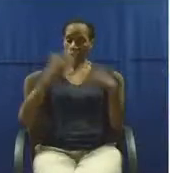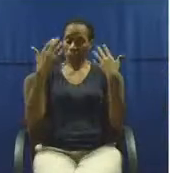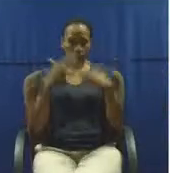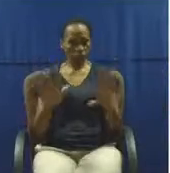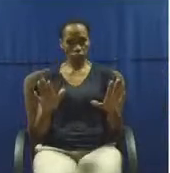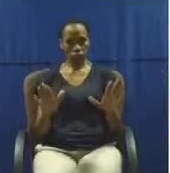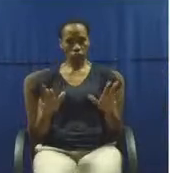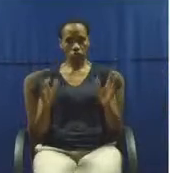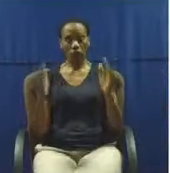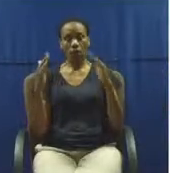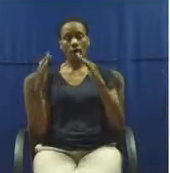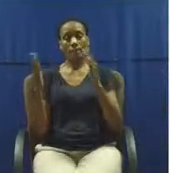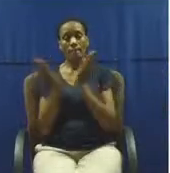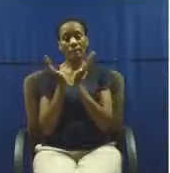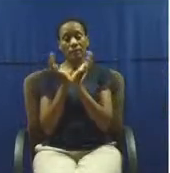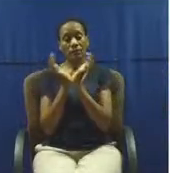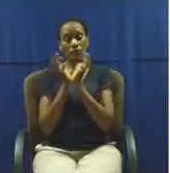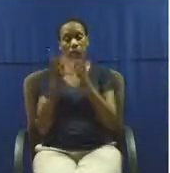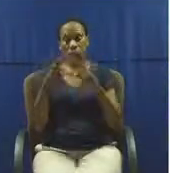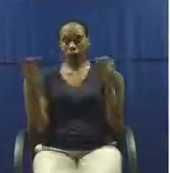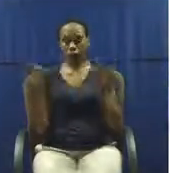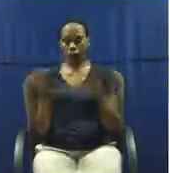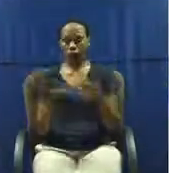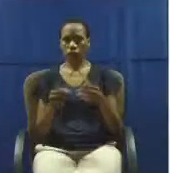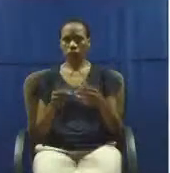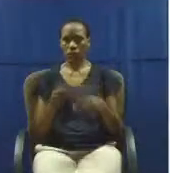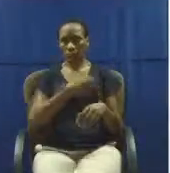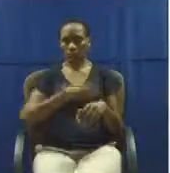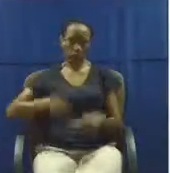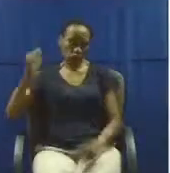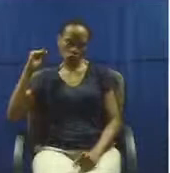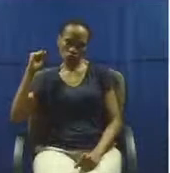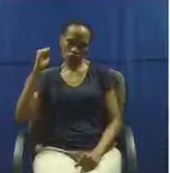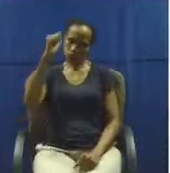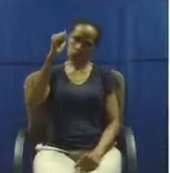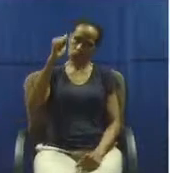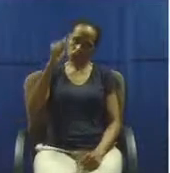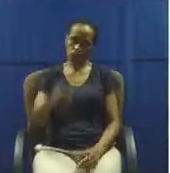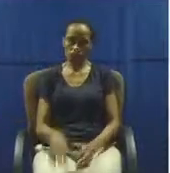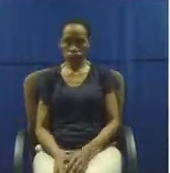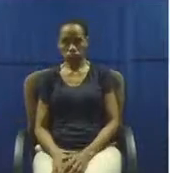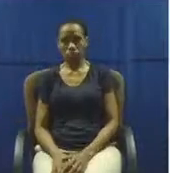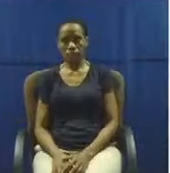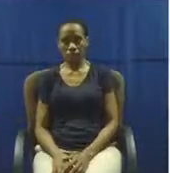of the day. The House is adjourned. Long live the President.